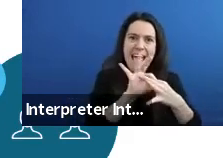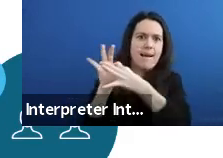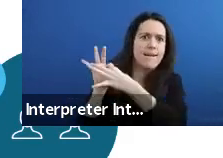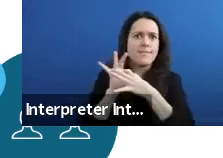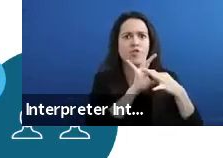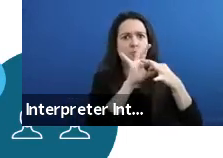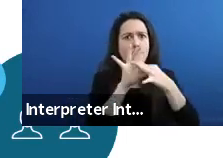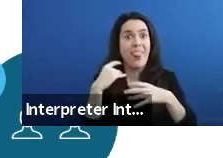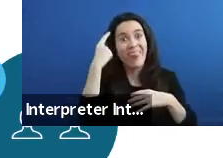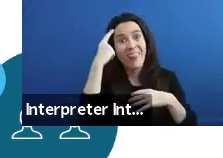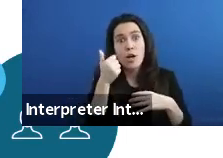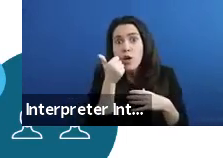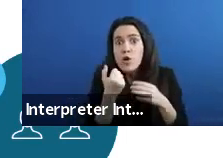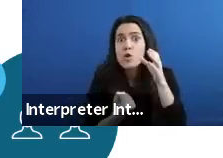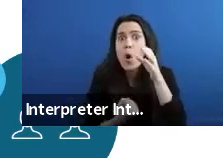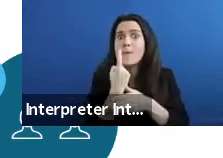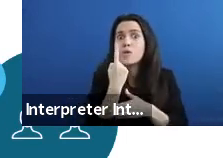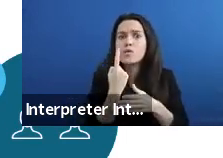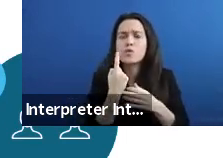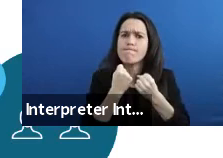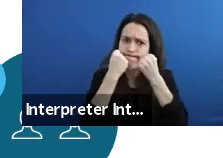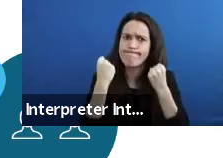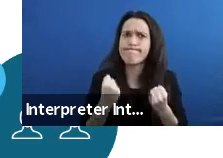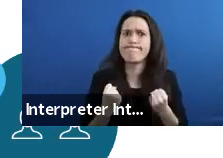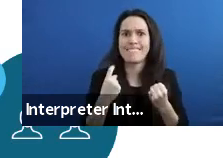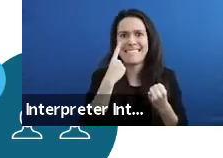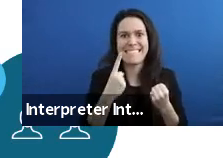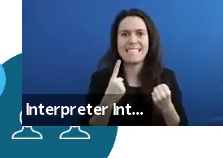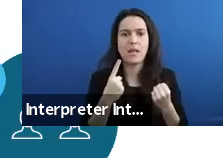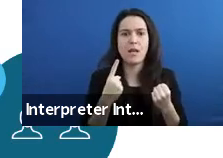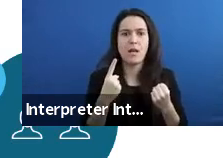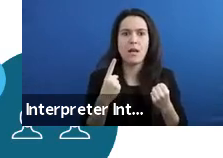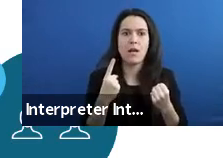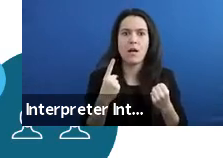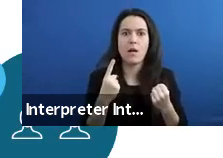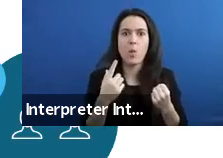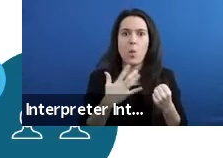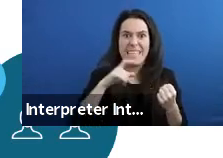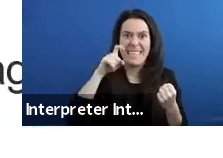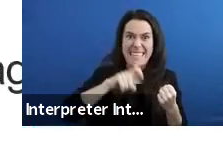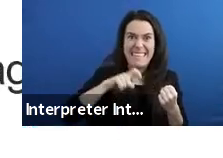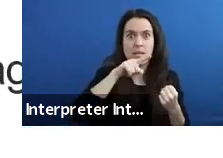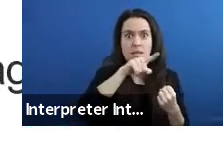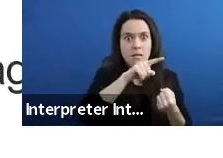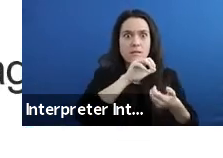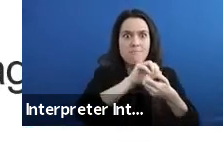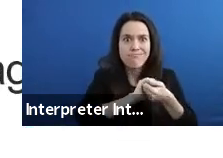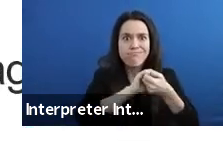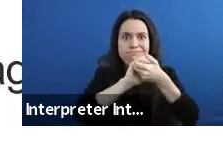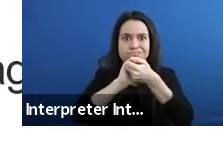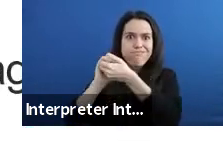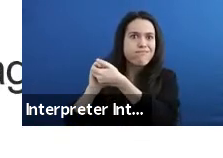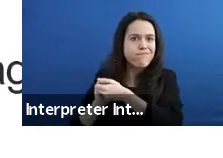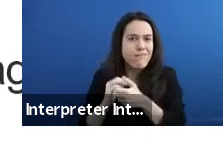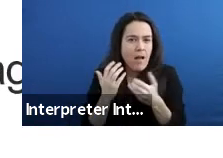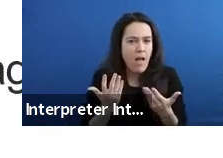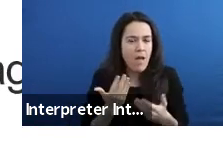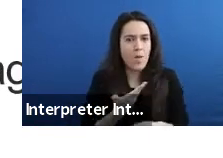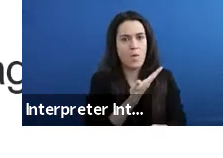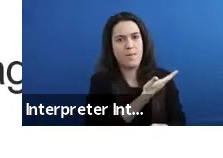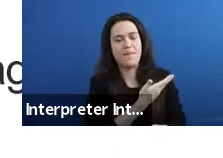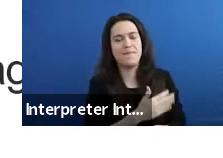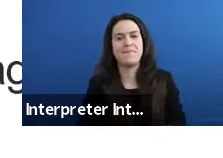good opportunity to just emphasize places where we will need that stakeholder engagement. And